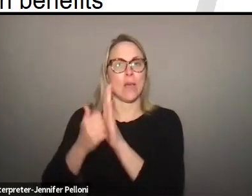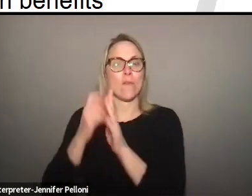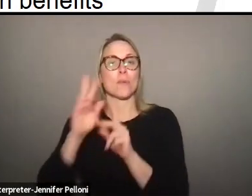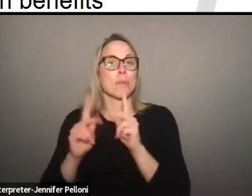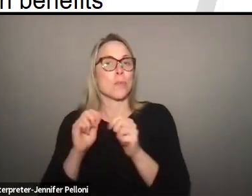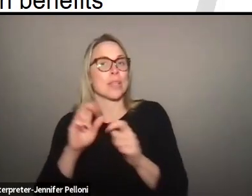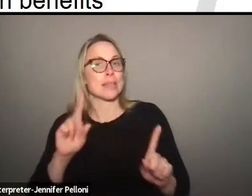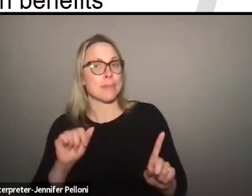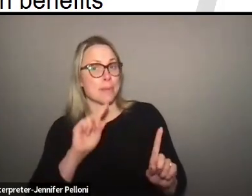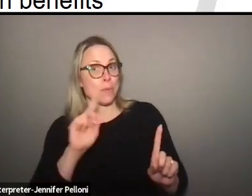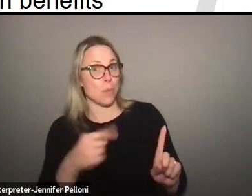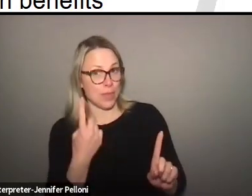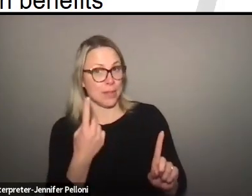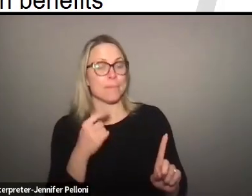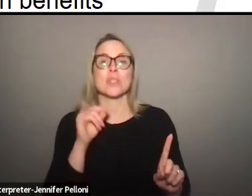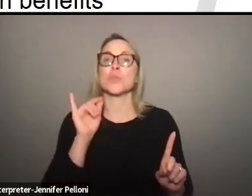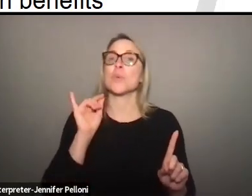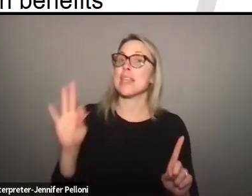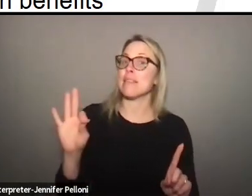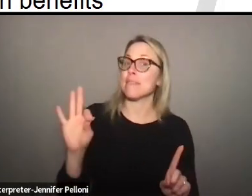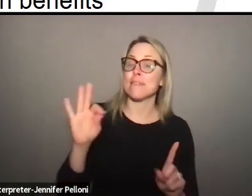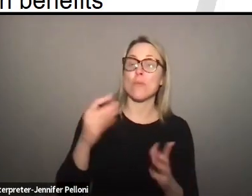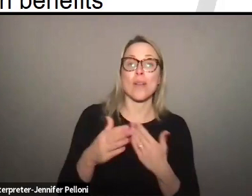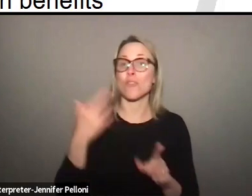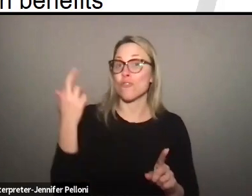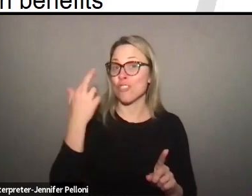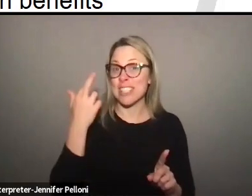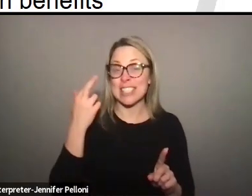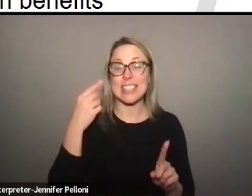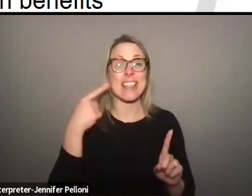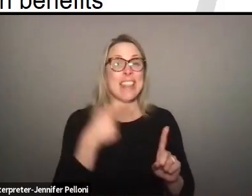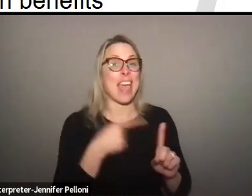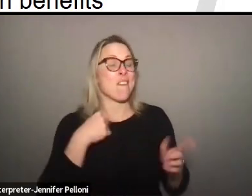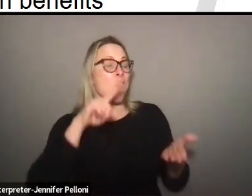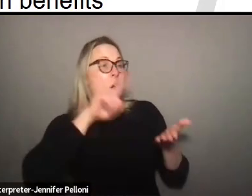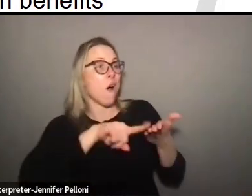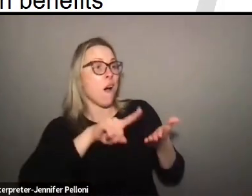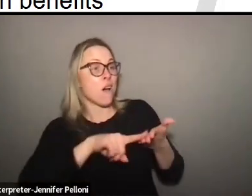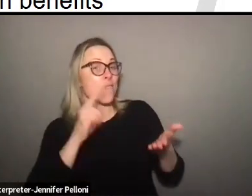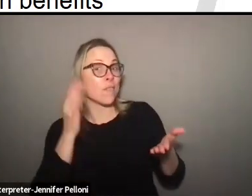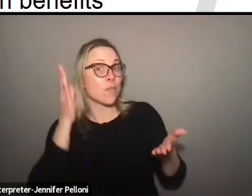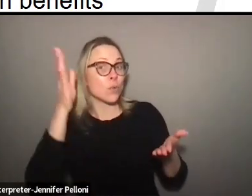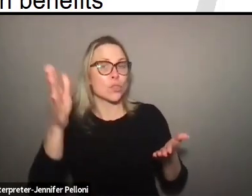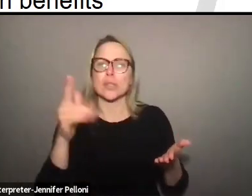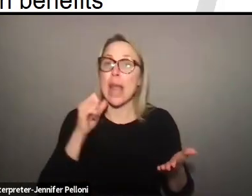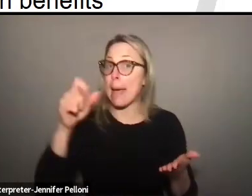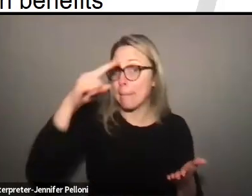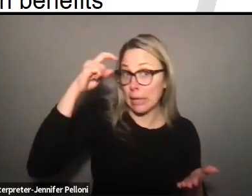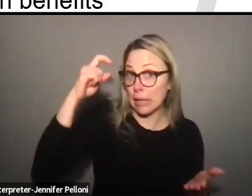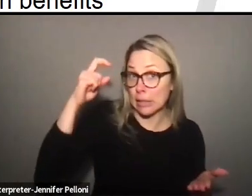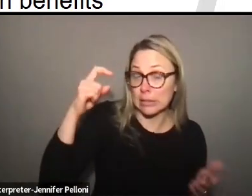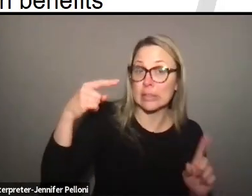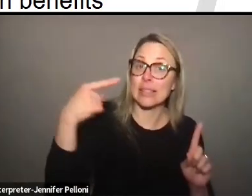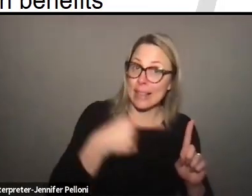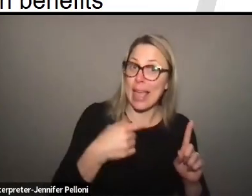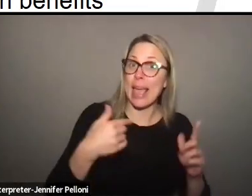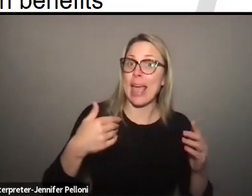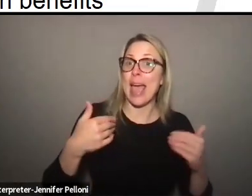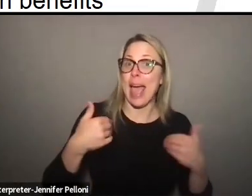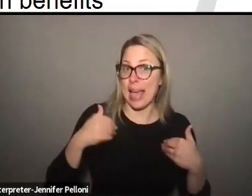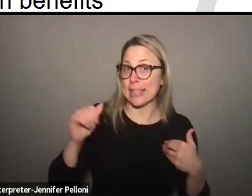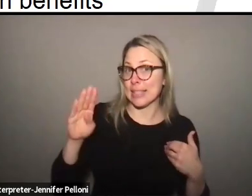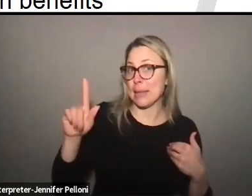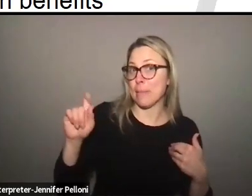disabilities only. And in the event that your child would ever be audited in the future, not because he or she has an ABLE